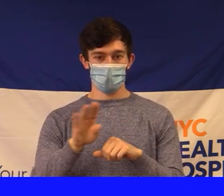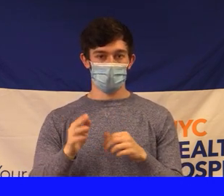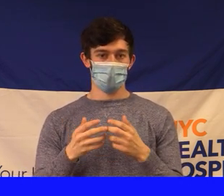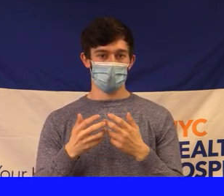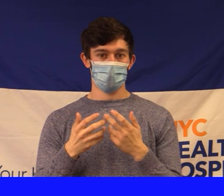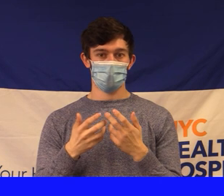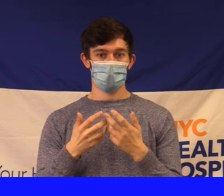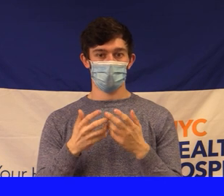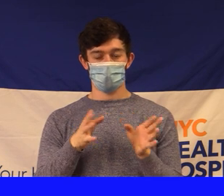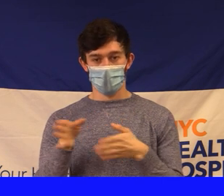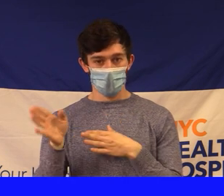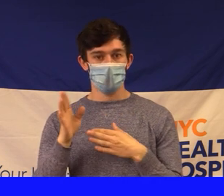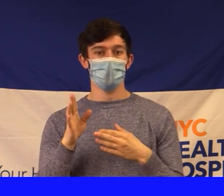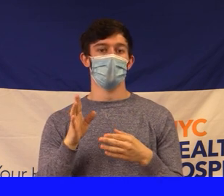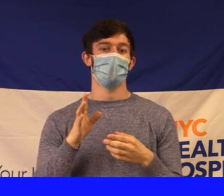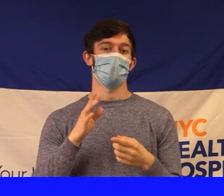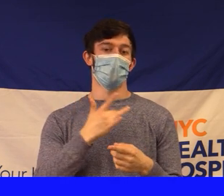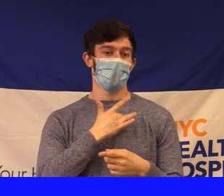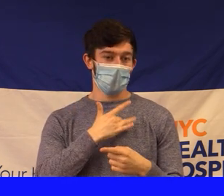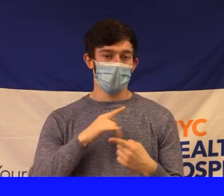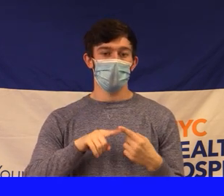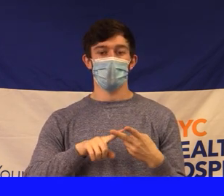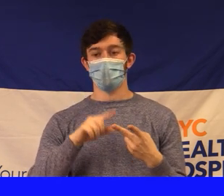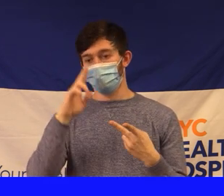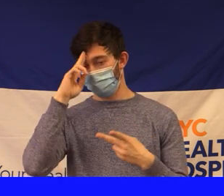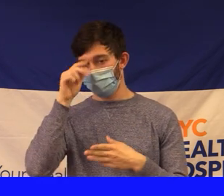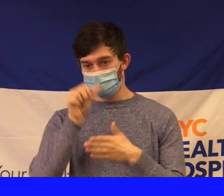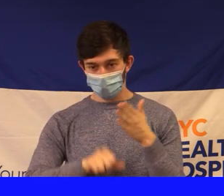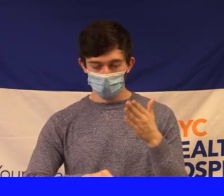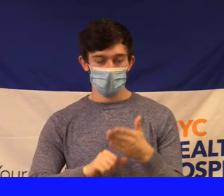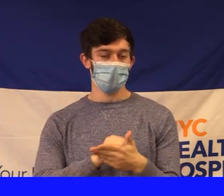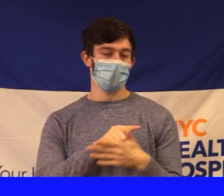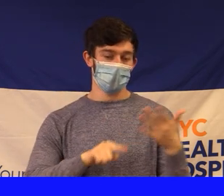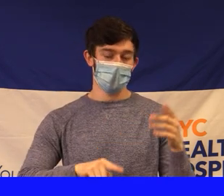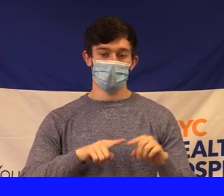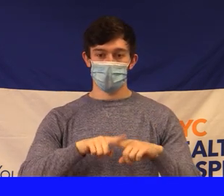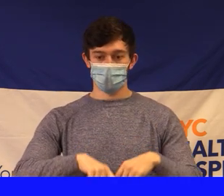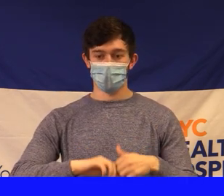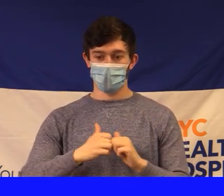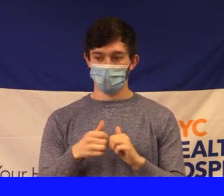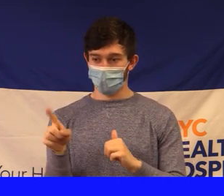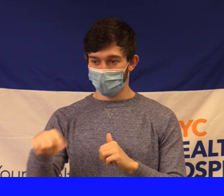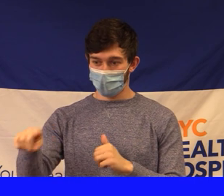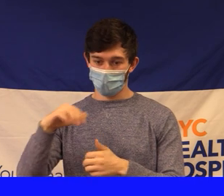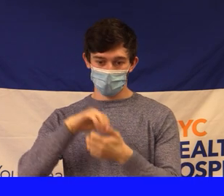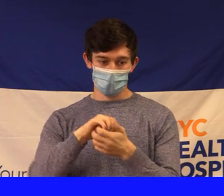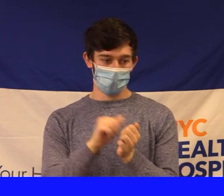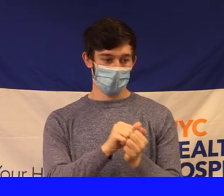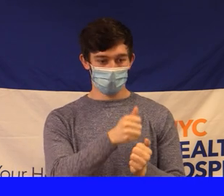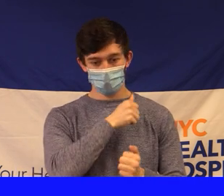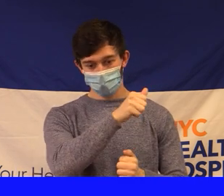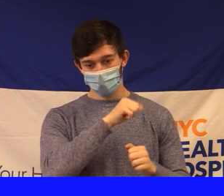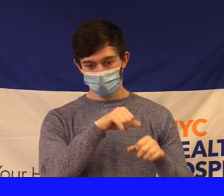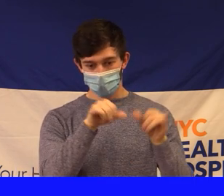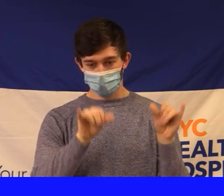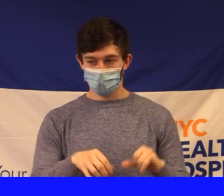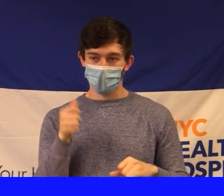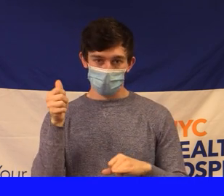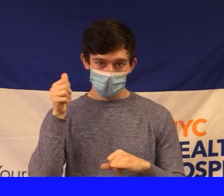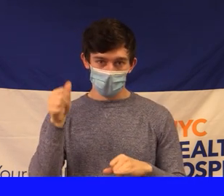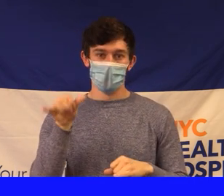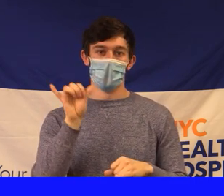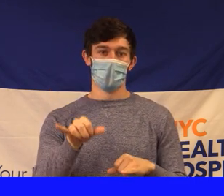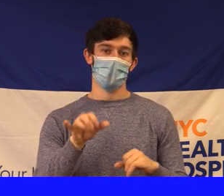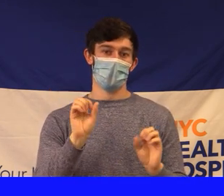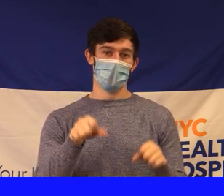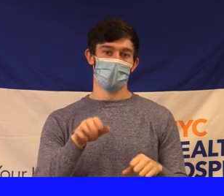interventional cardiology, neurosurgery, it is dependent upon how well they work with the transport system. And so that could